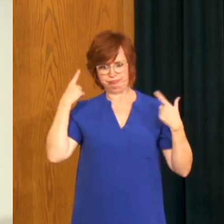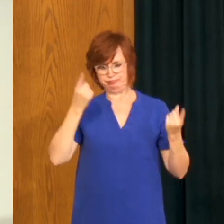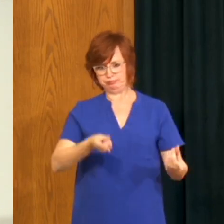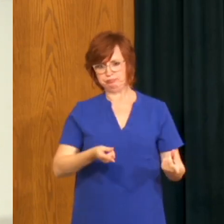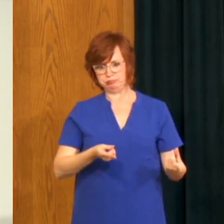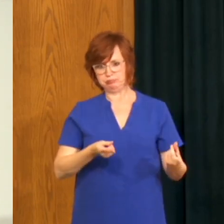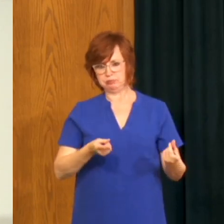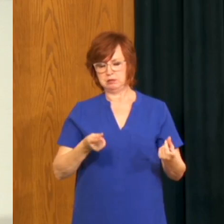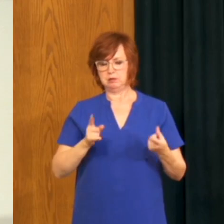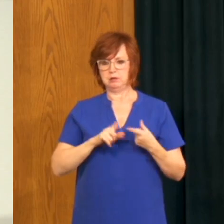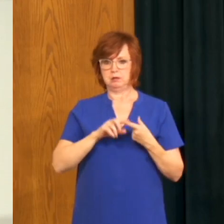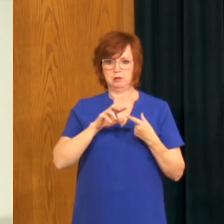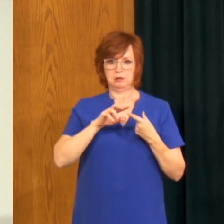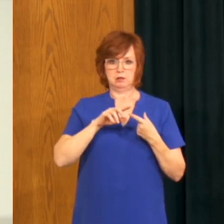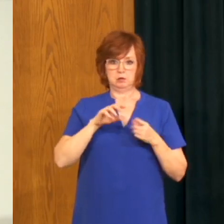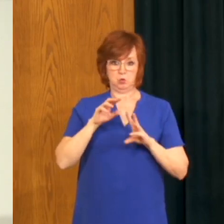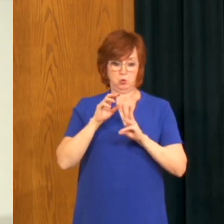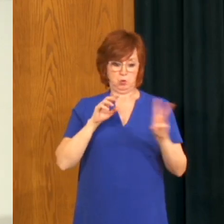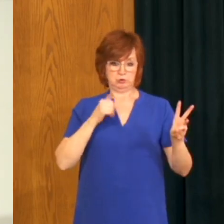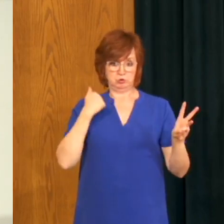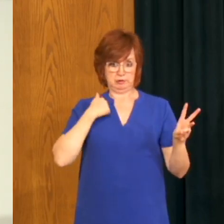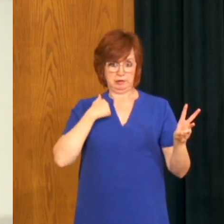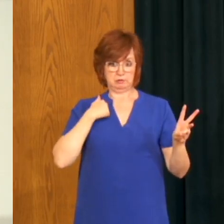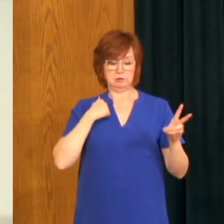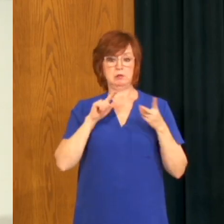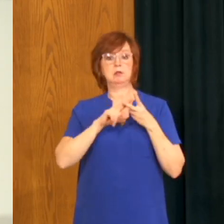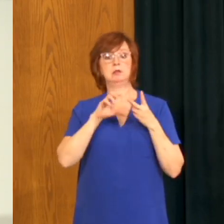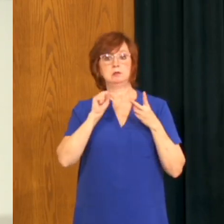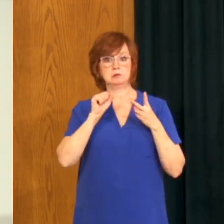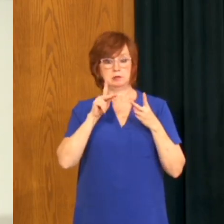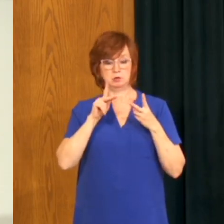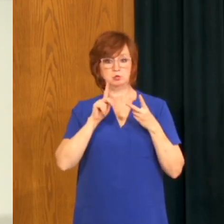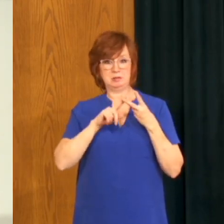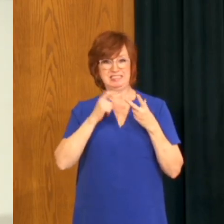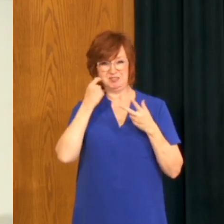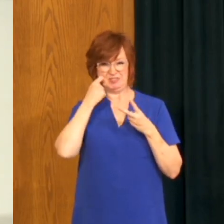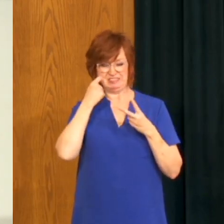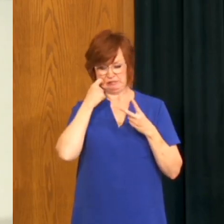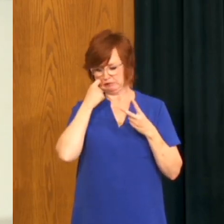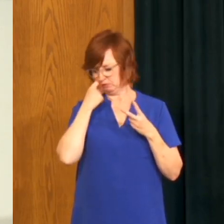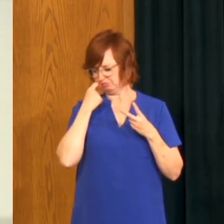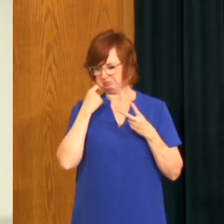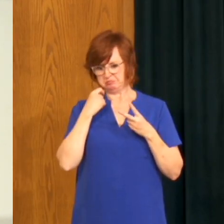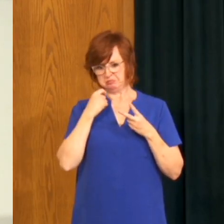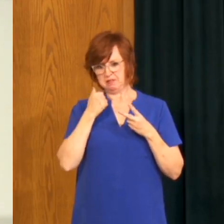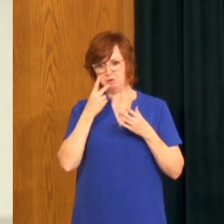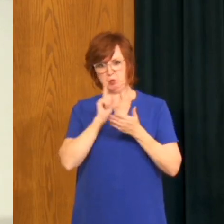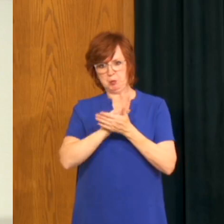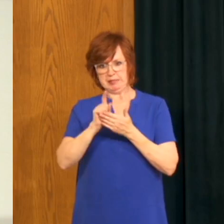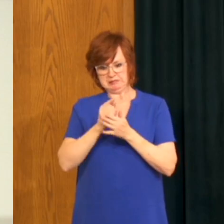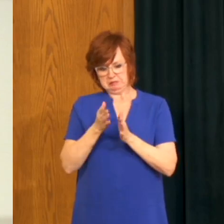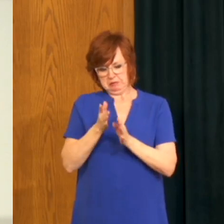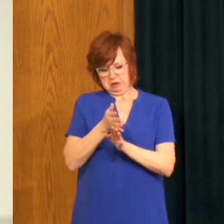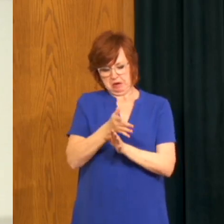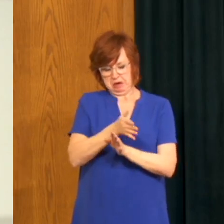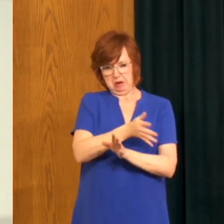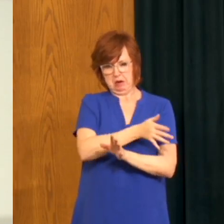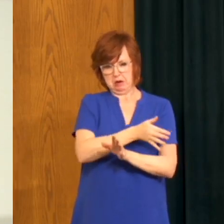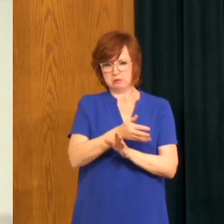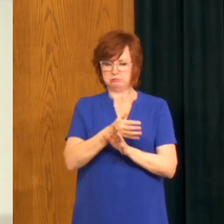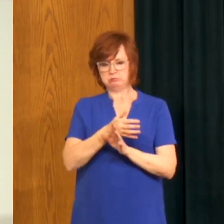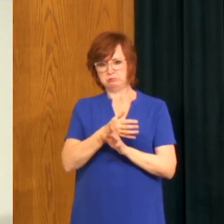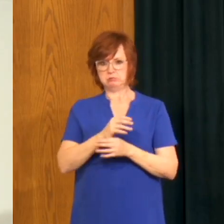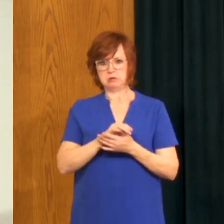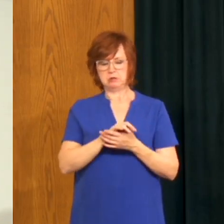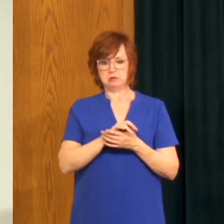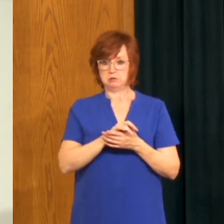in Saskatchewan, and in fact increase over the recent weeks to months, which may or may not be related to COVID, but